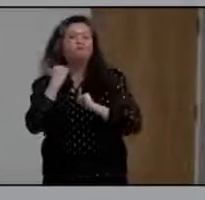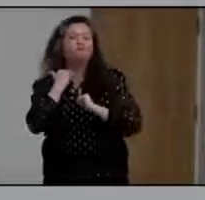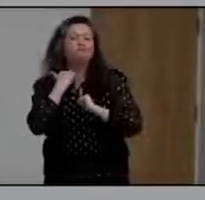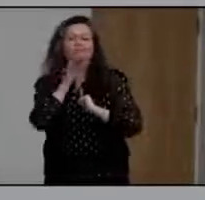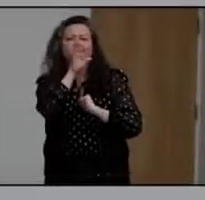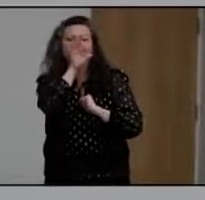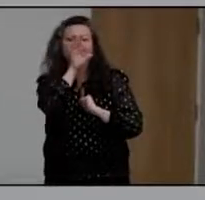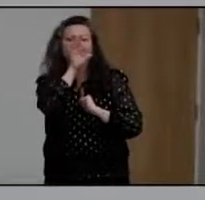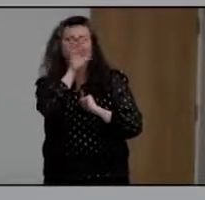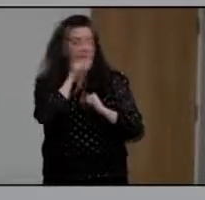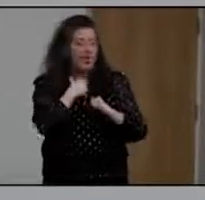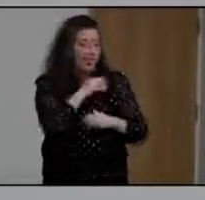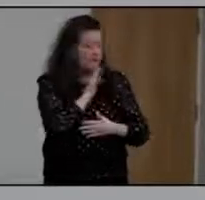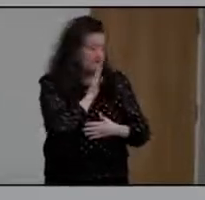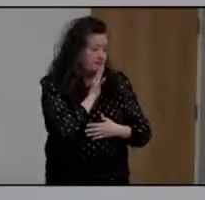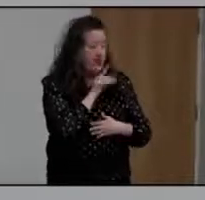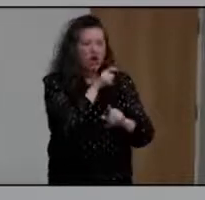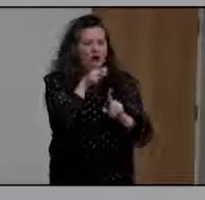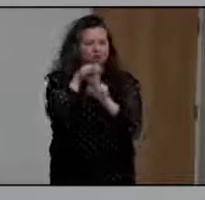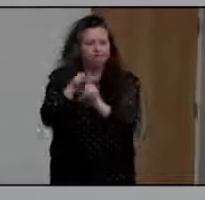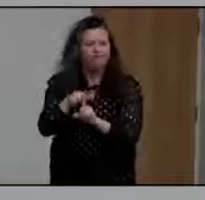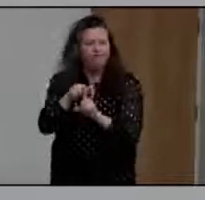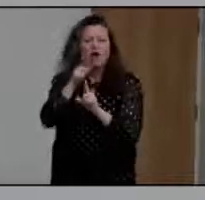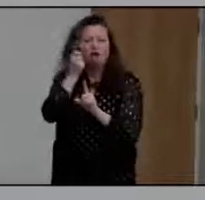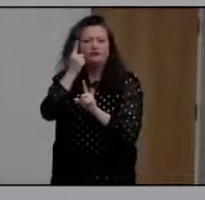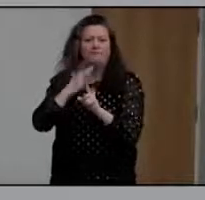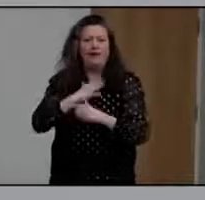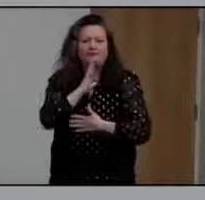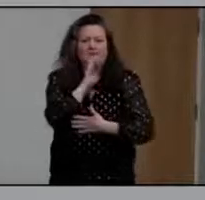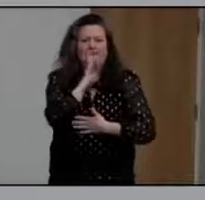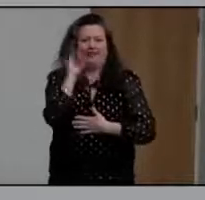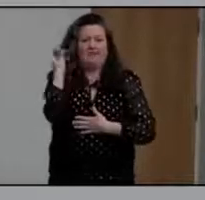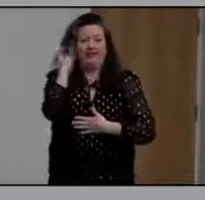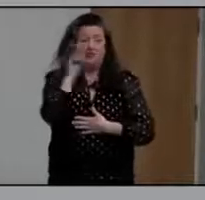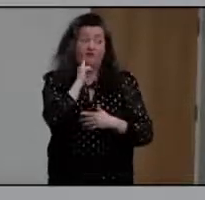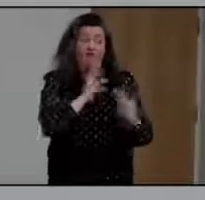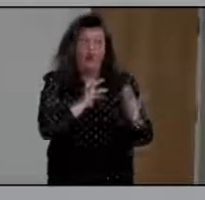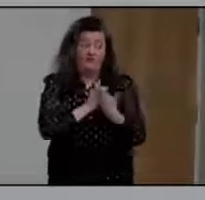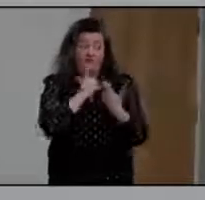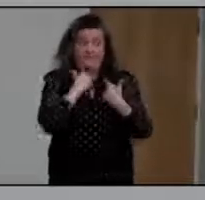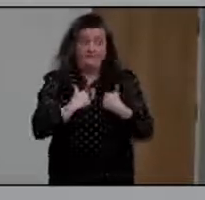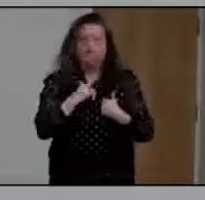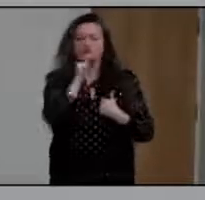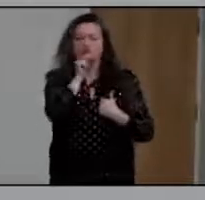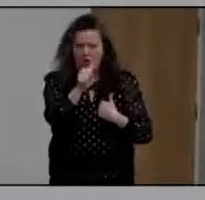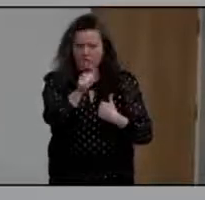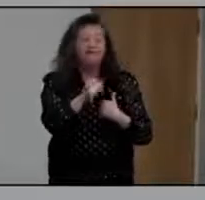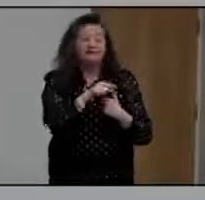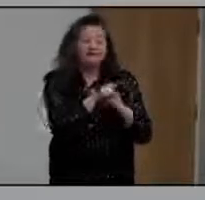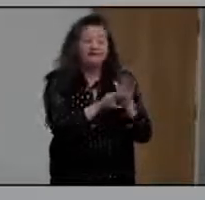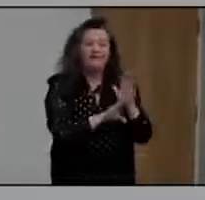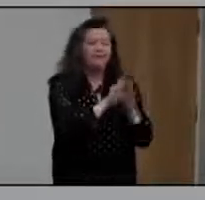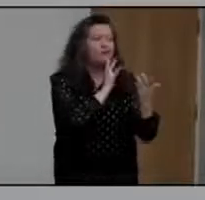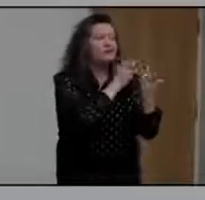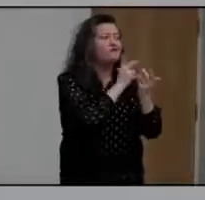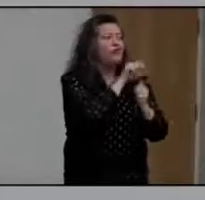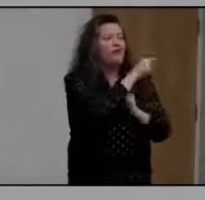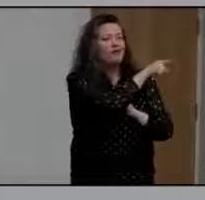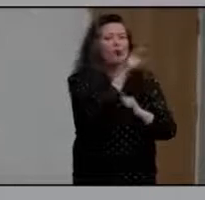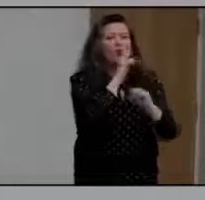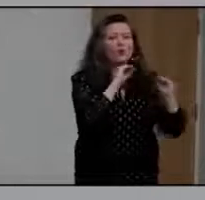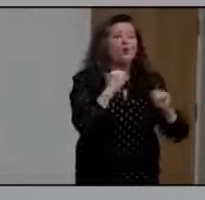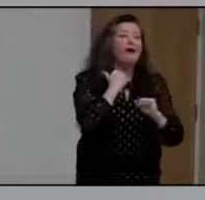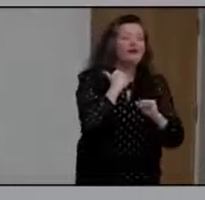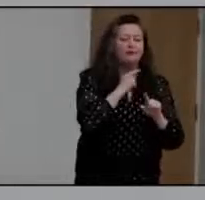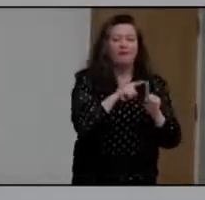in some cases? Who gets hurt? What bad things can happen? So deep in the development and broad in the